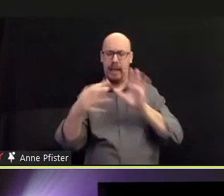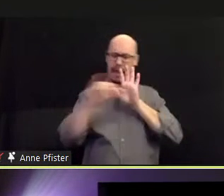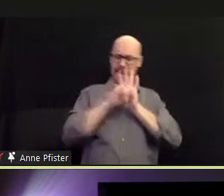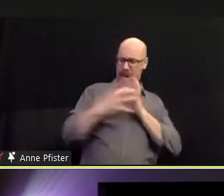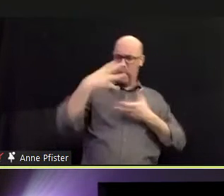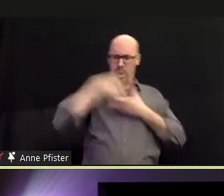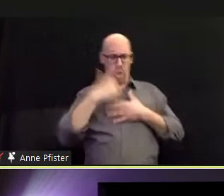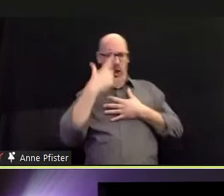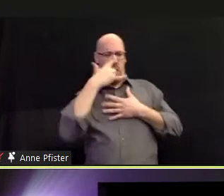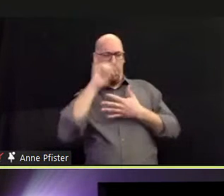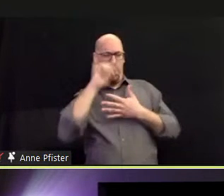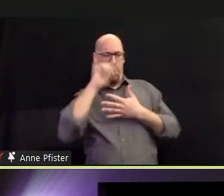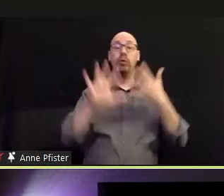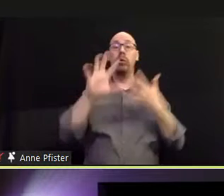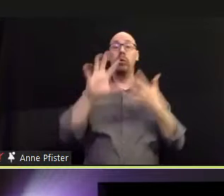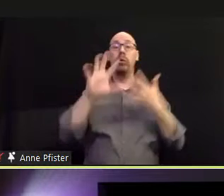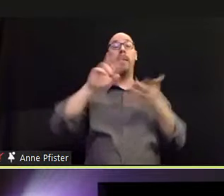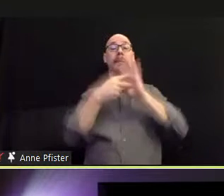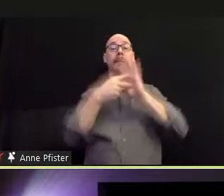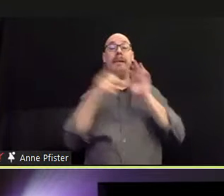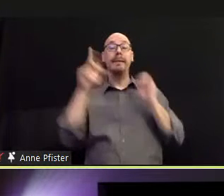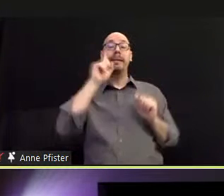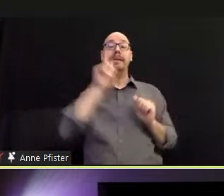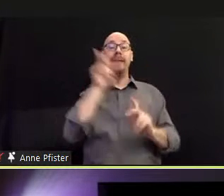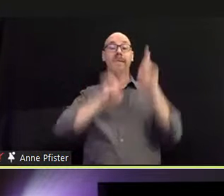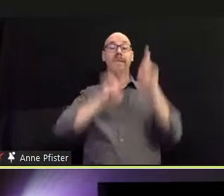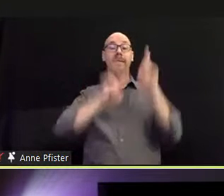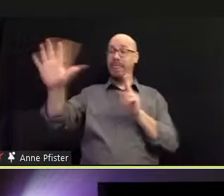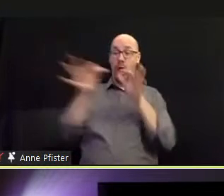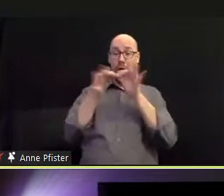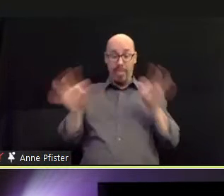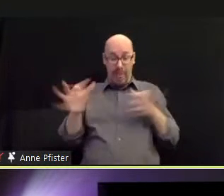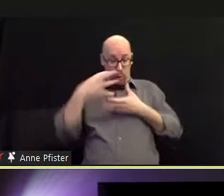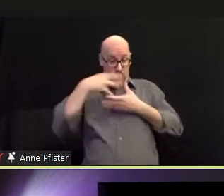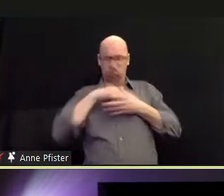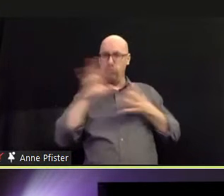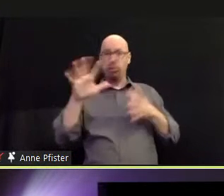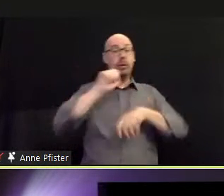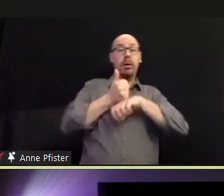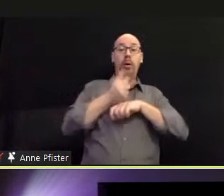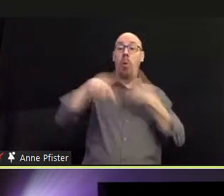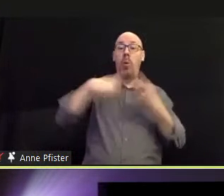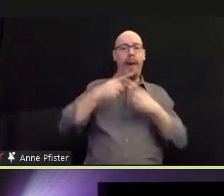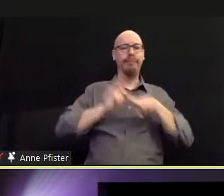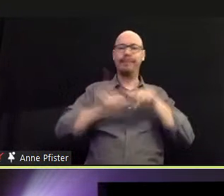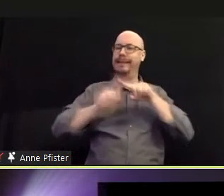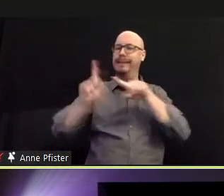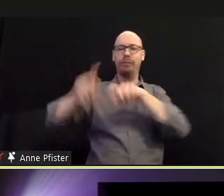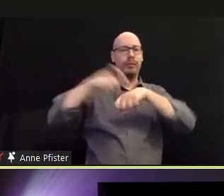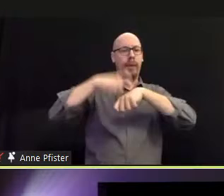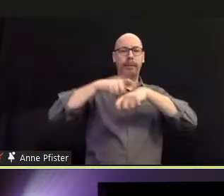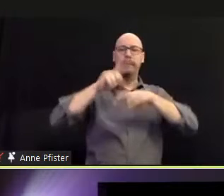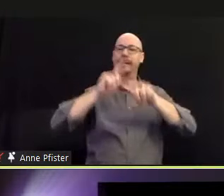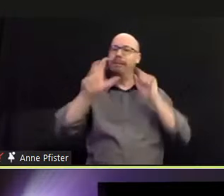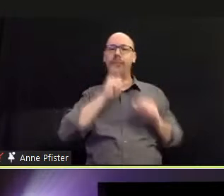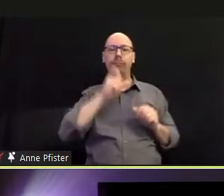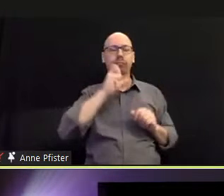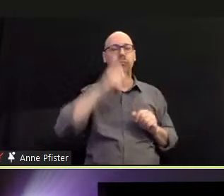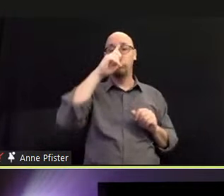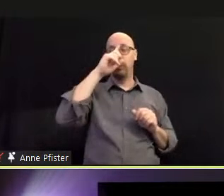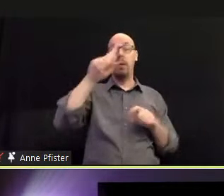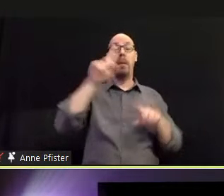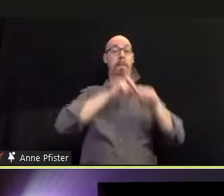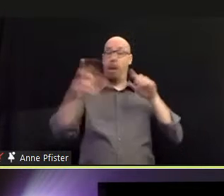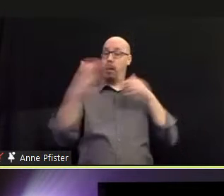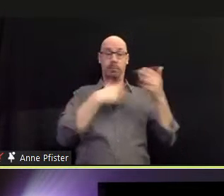deaf people's language-associated habitus forms at different times in their lives. Nonetheless, the deaf participants in this study